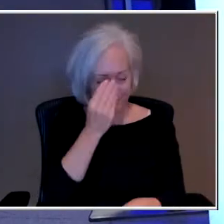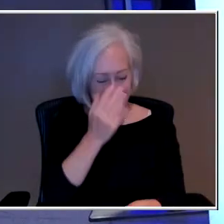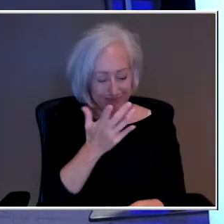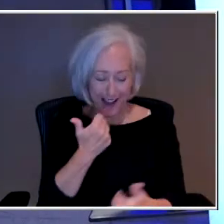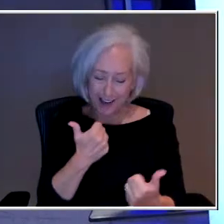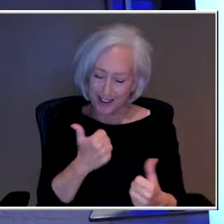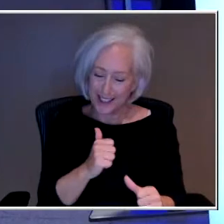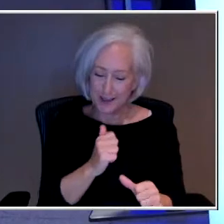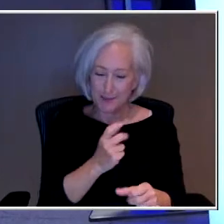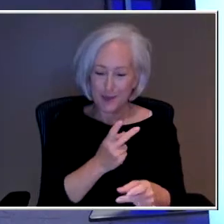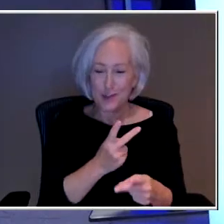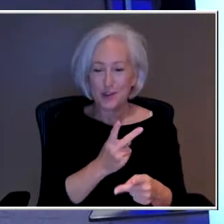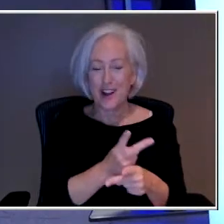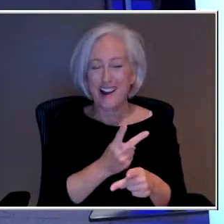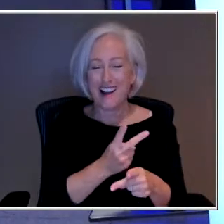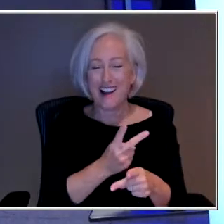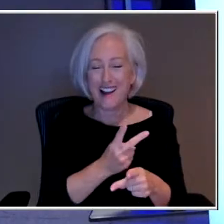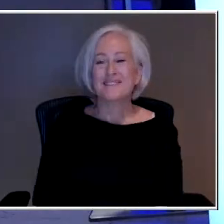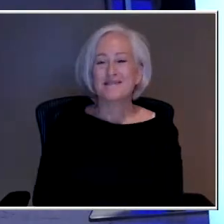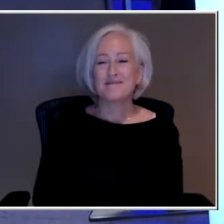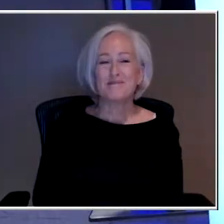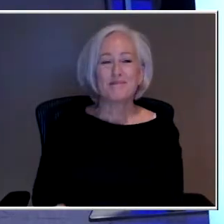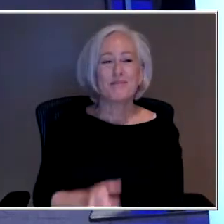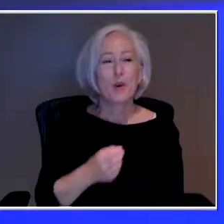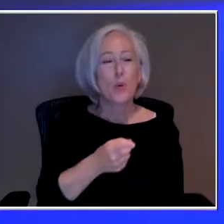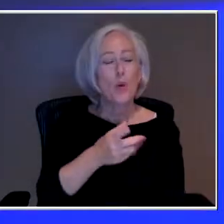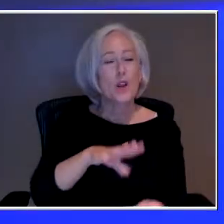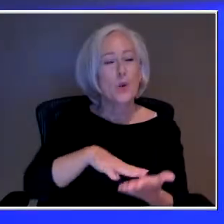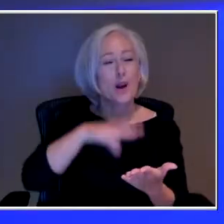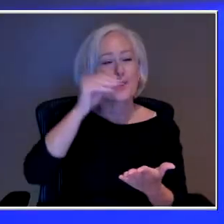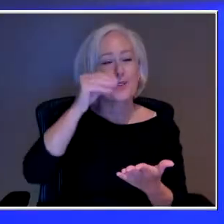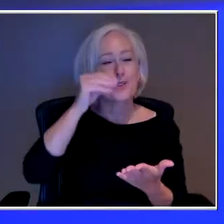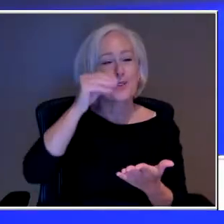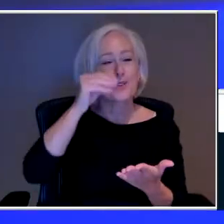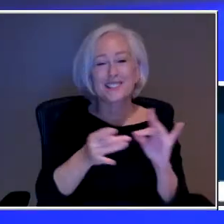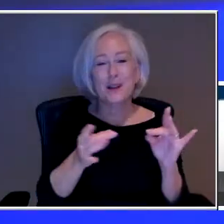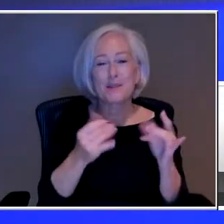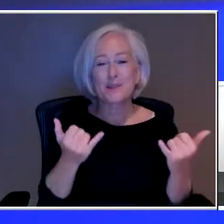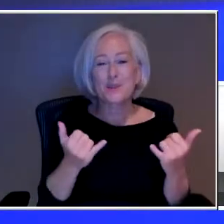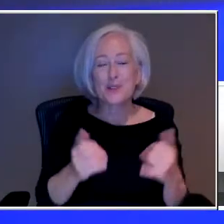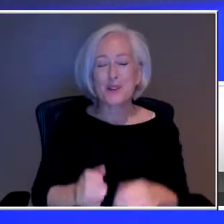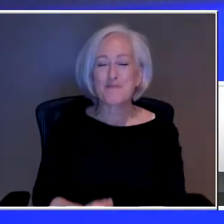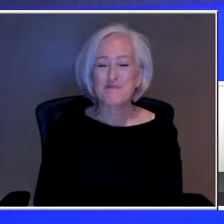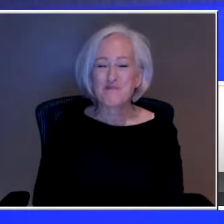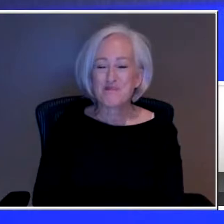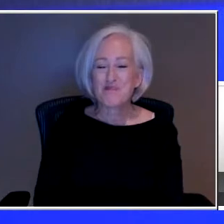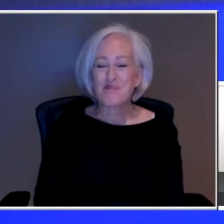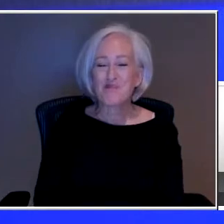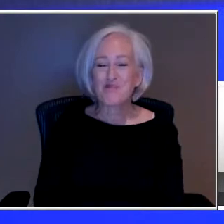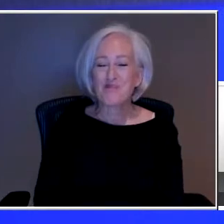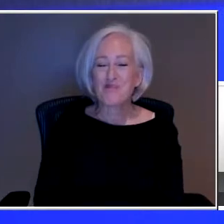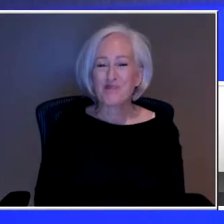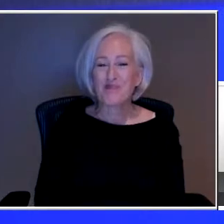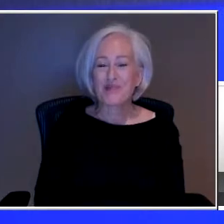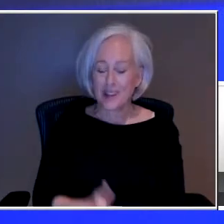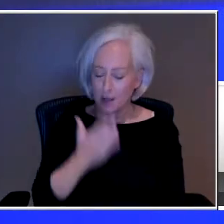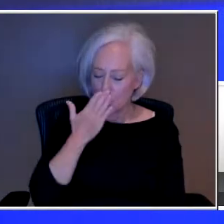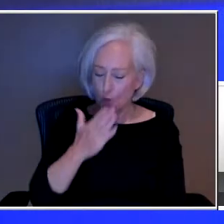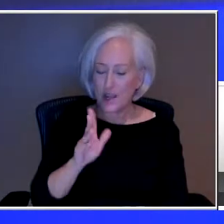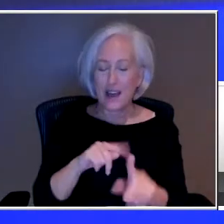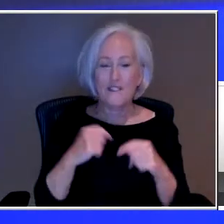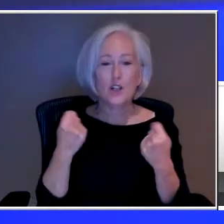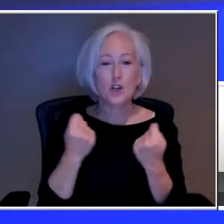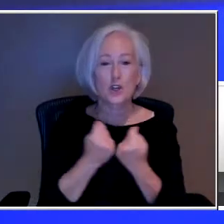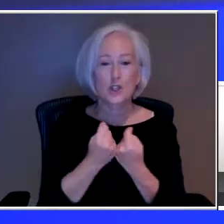takeaways. Tori, what do you want folks to take away from this talk today? Yeah, so I guess I would just say that we have a really good team in the Peds Optho